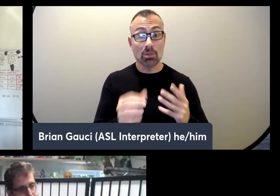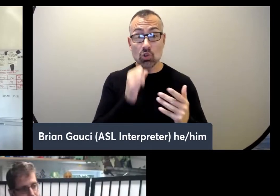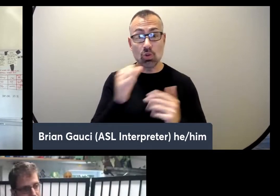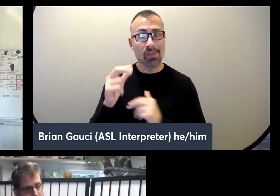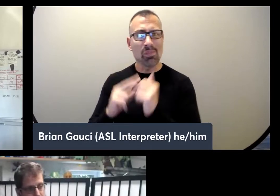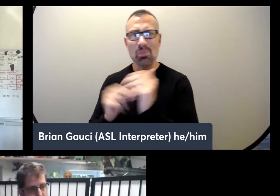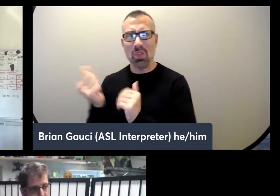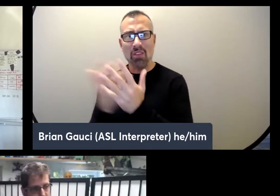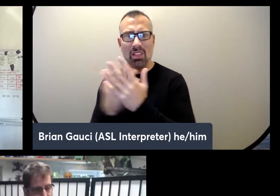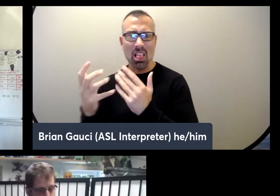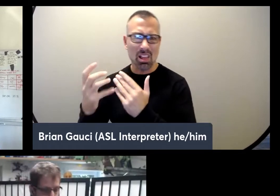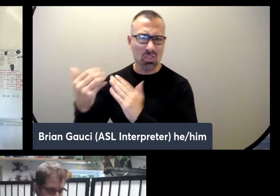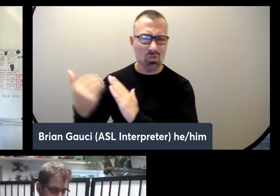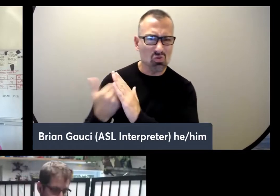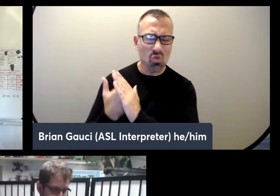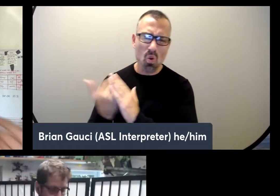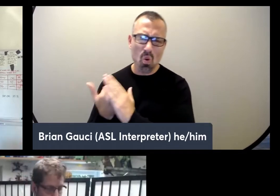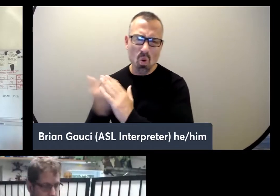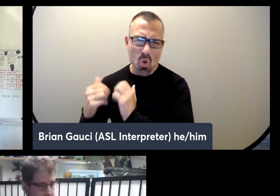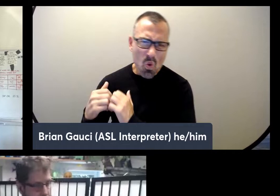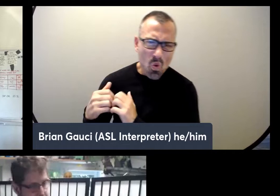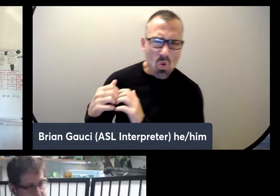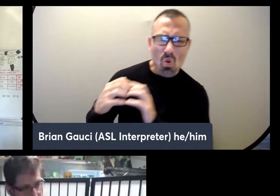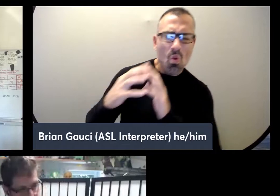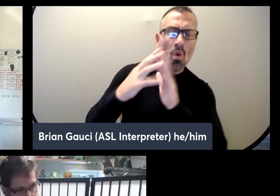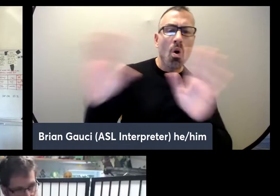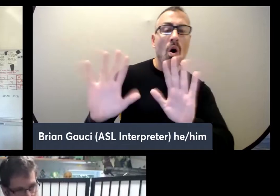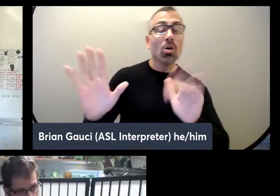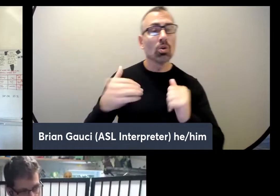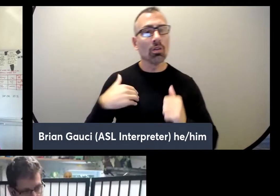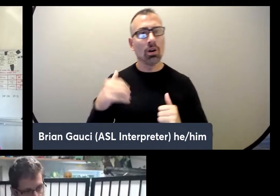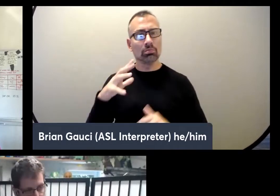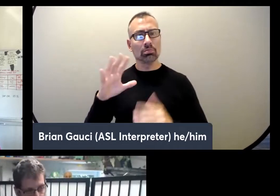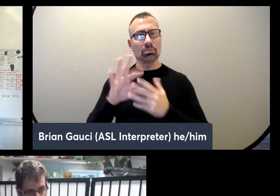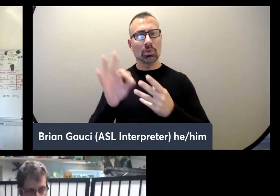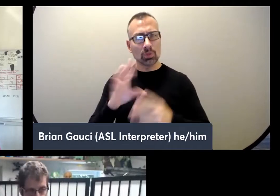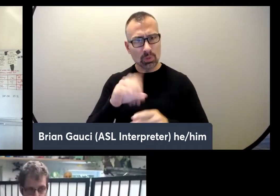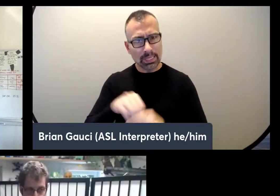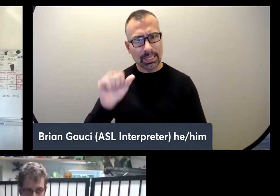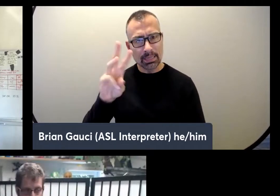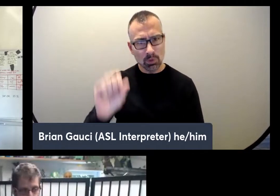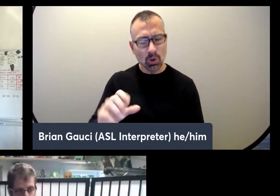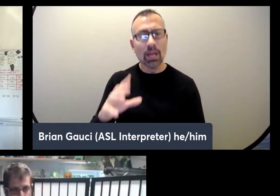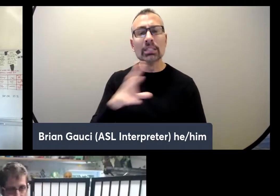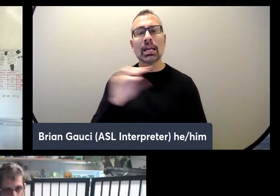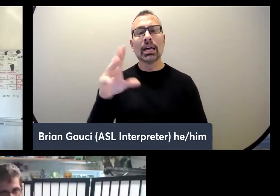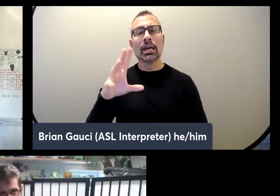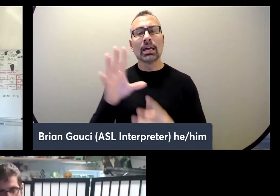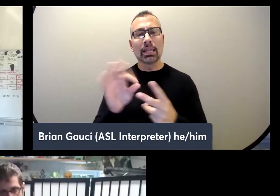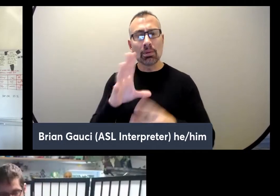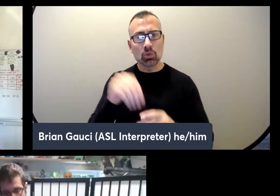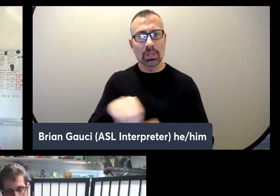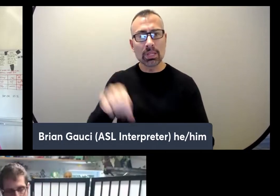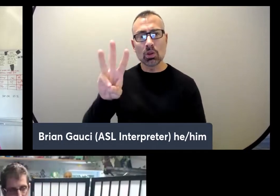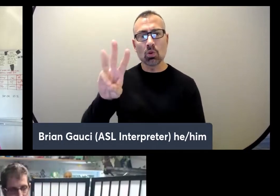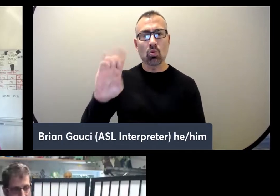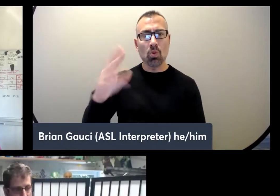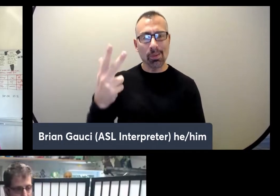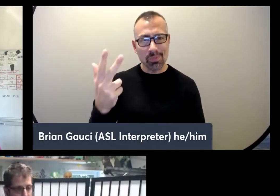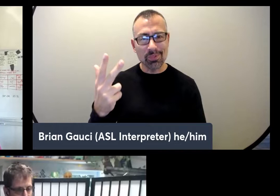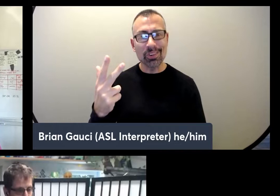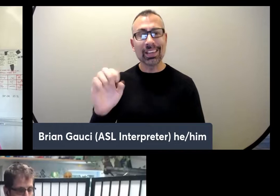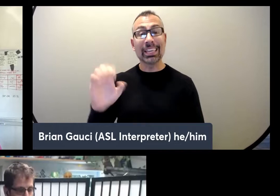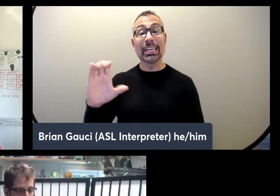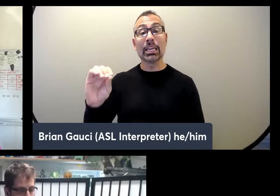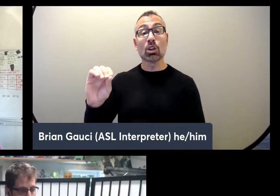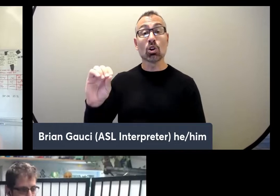from scratch. There's options within AWS, and you've got options within the Web3 ecosystem of other partners that you're